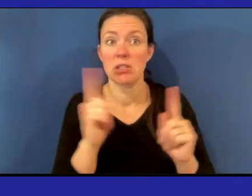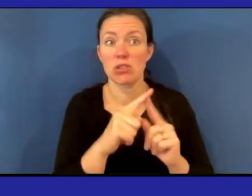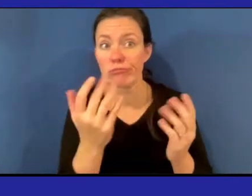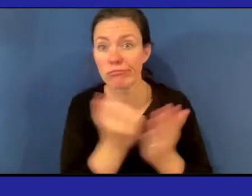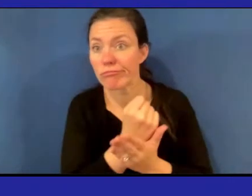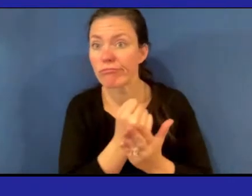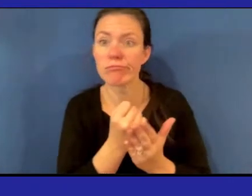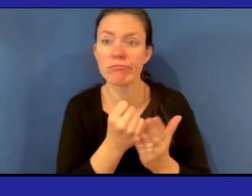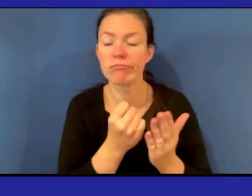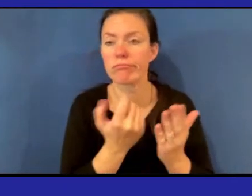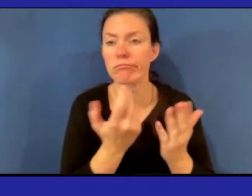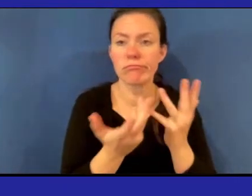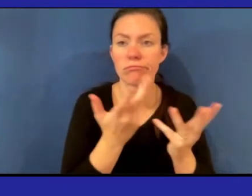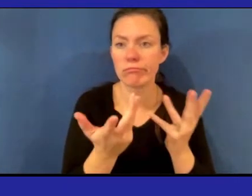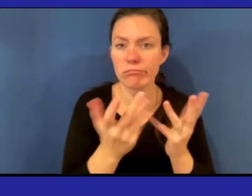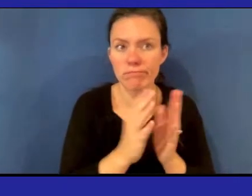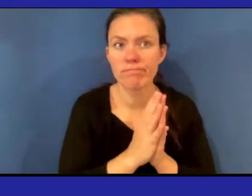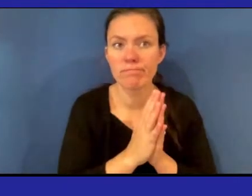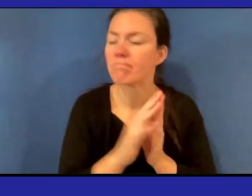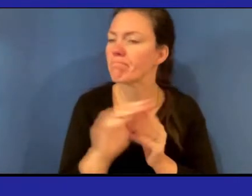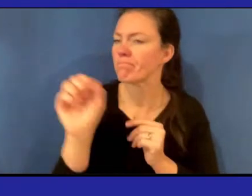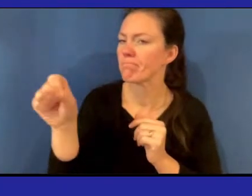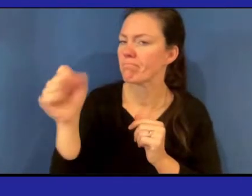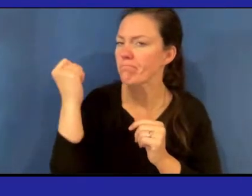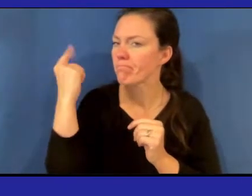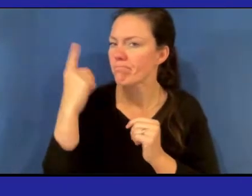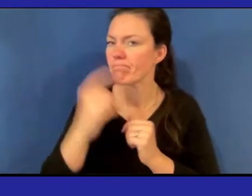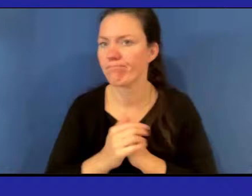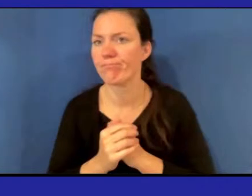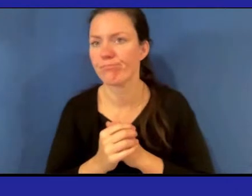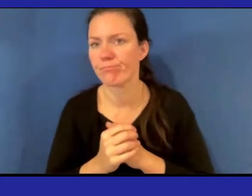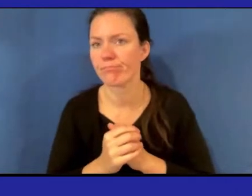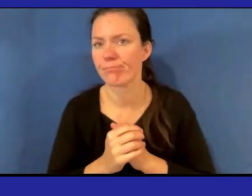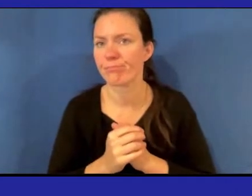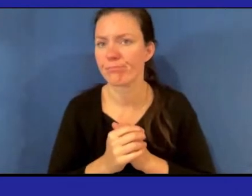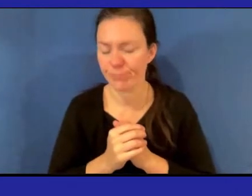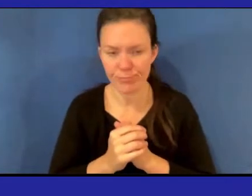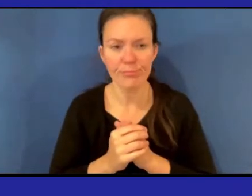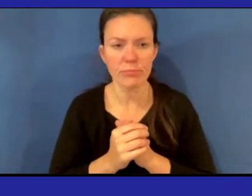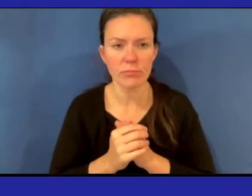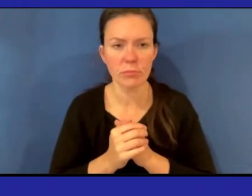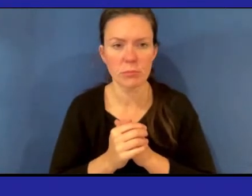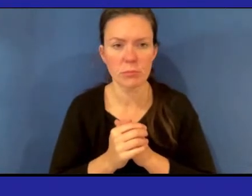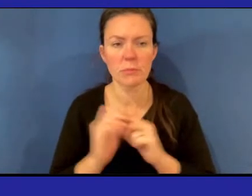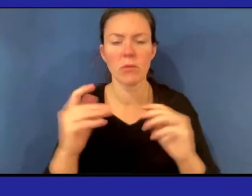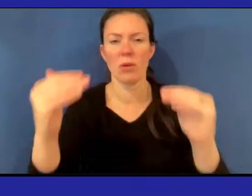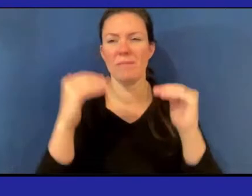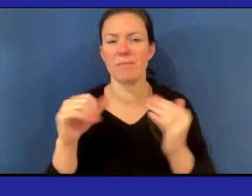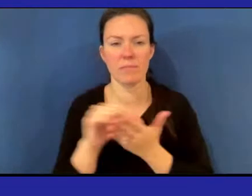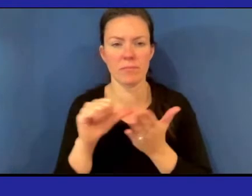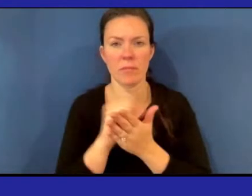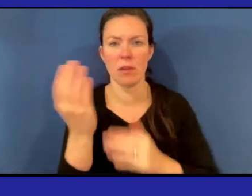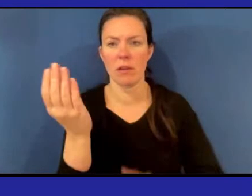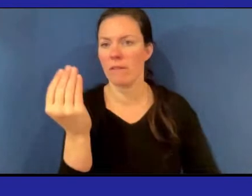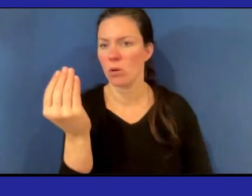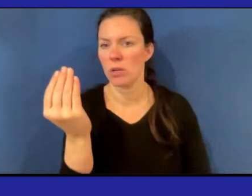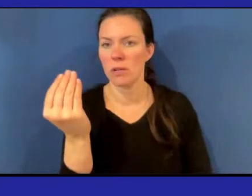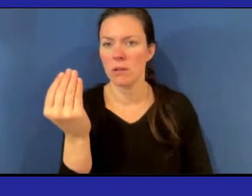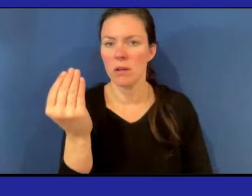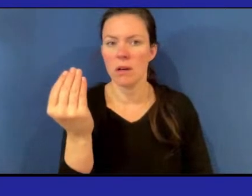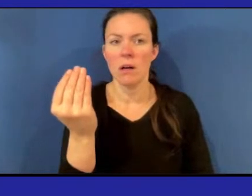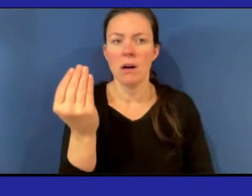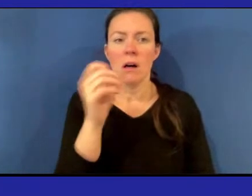something we pay more attention to. Yeah. Okay, okay. On the next page, on 14, these are